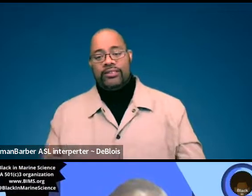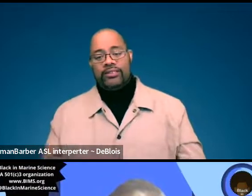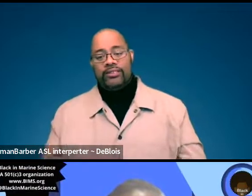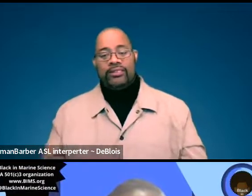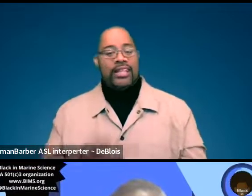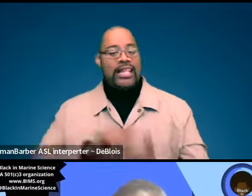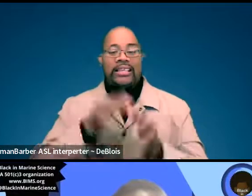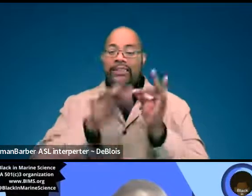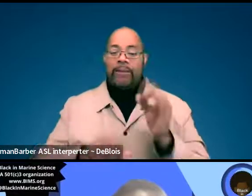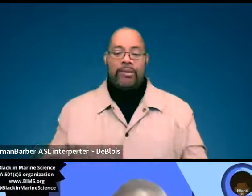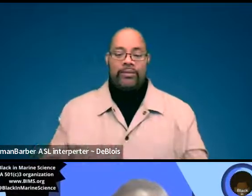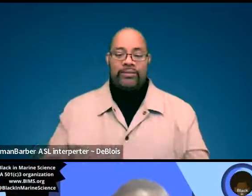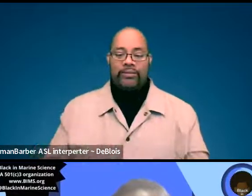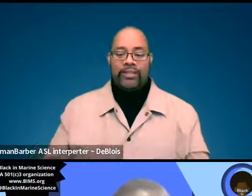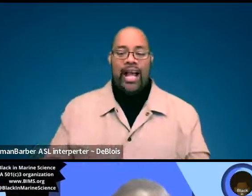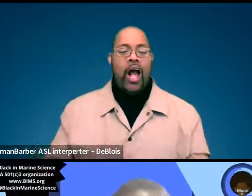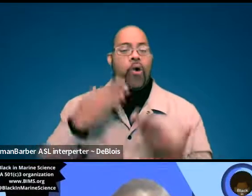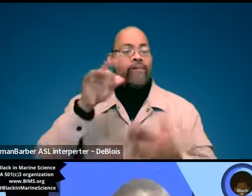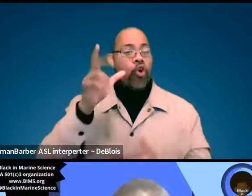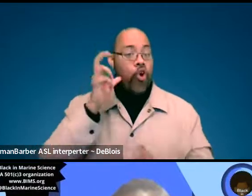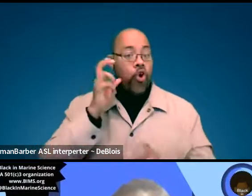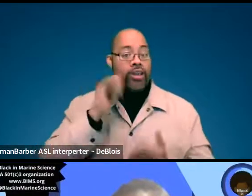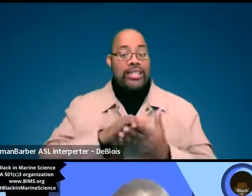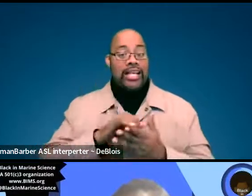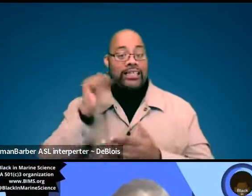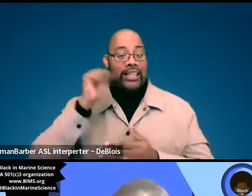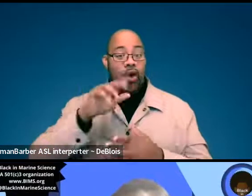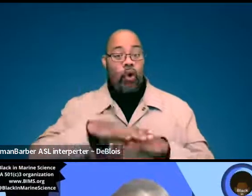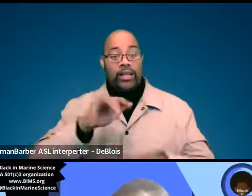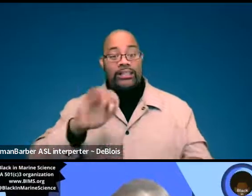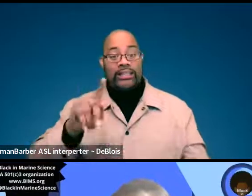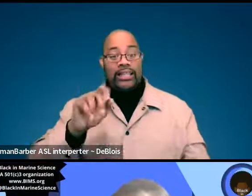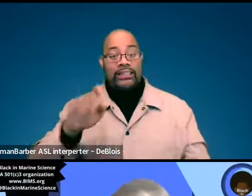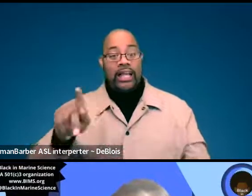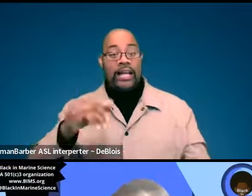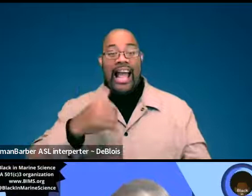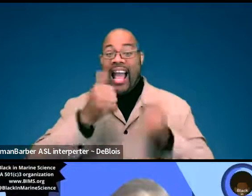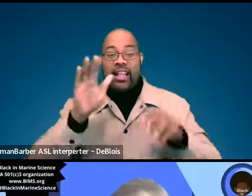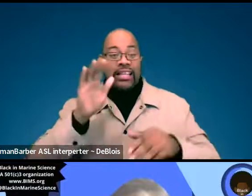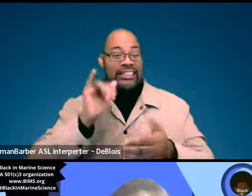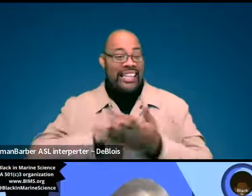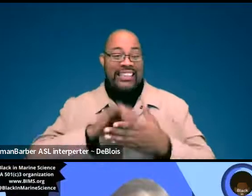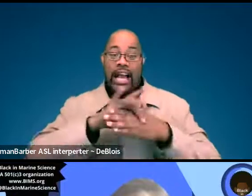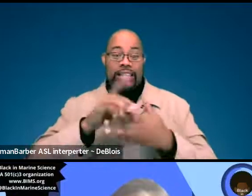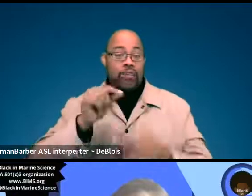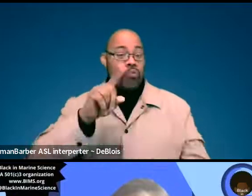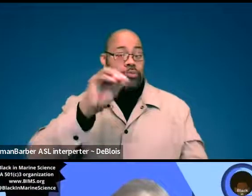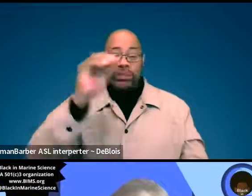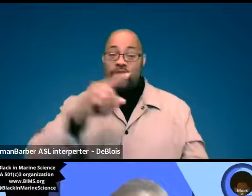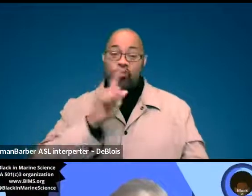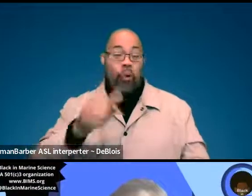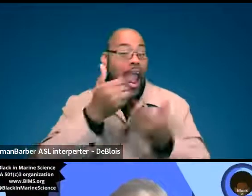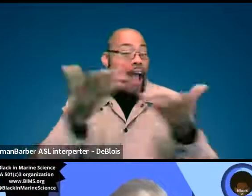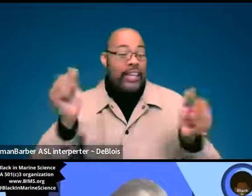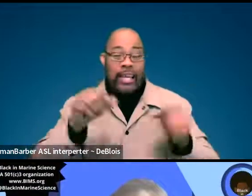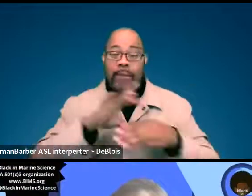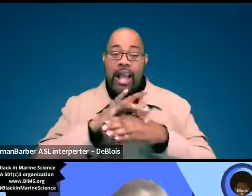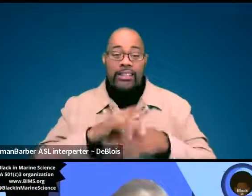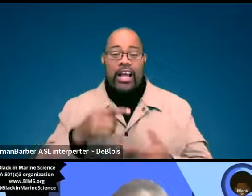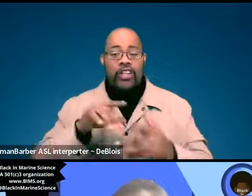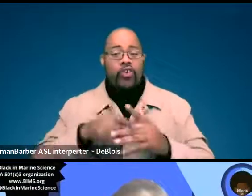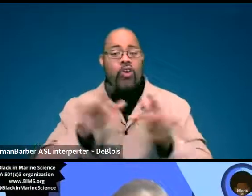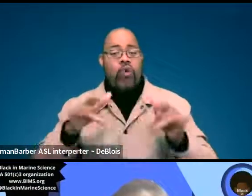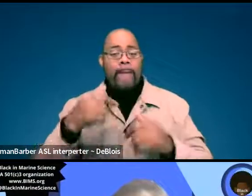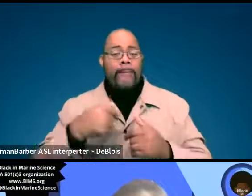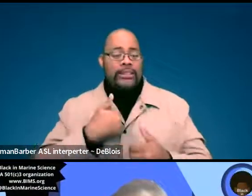that simple. I don't know if you heard the sound on TikTok that anything is content. That's 100% true. Like, I just started recording myself